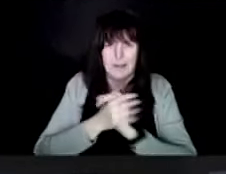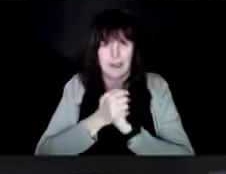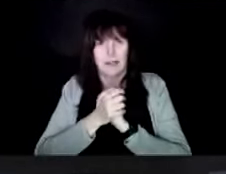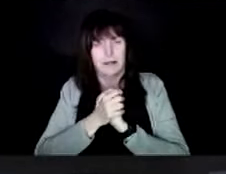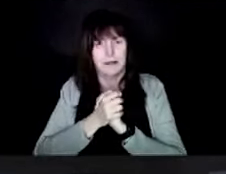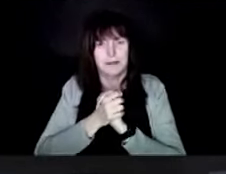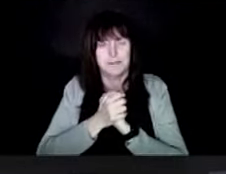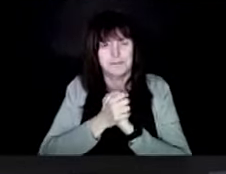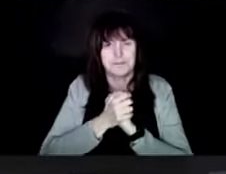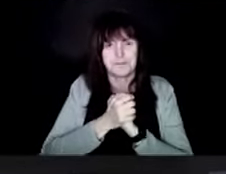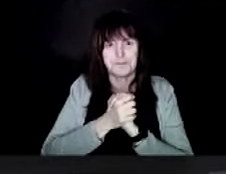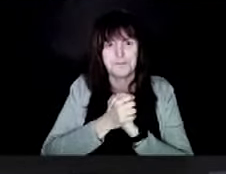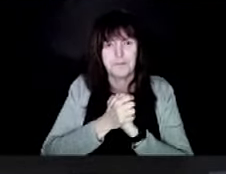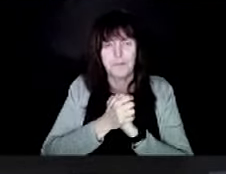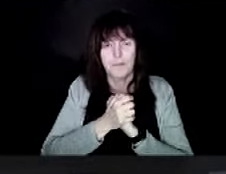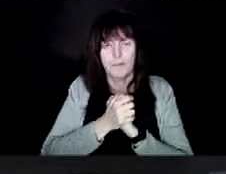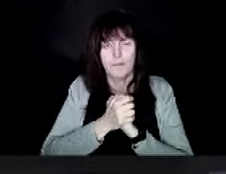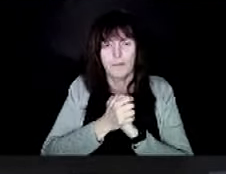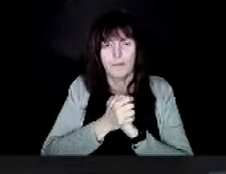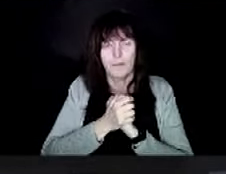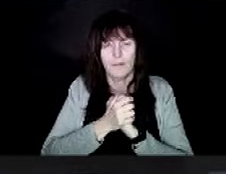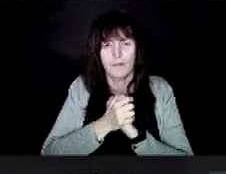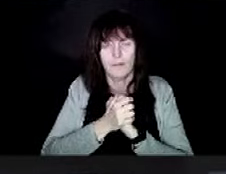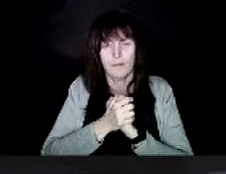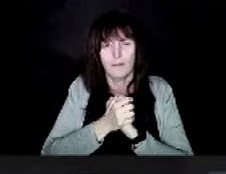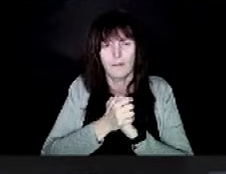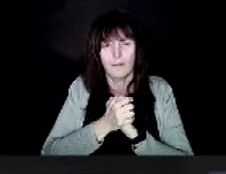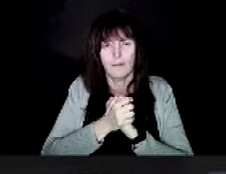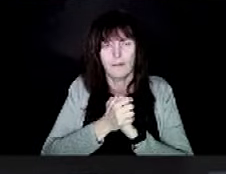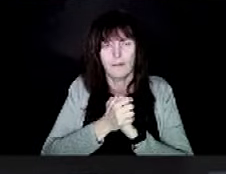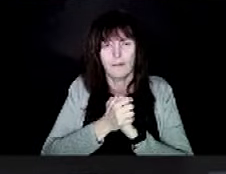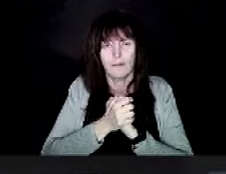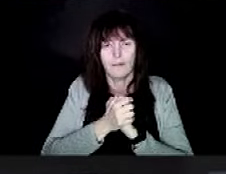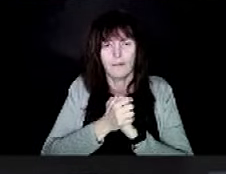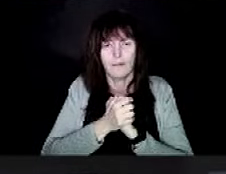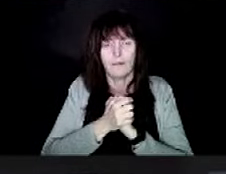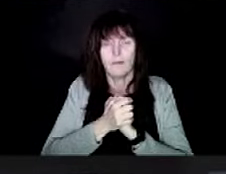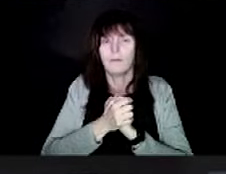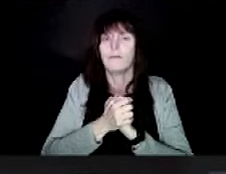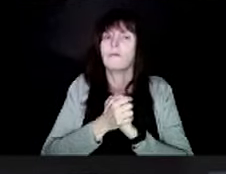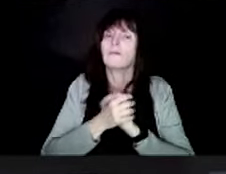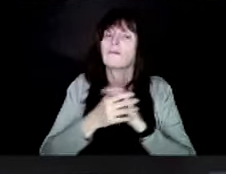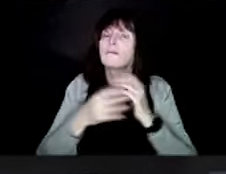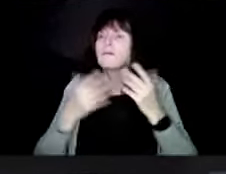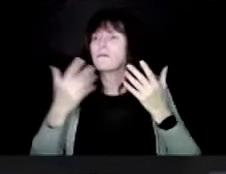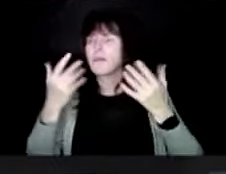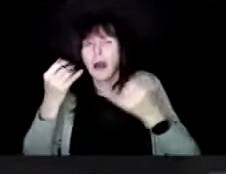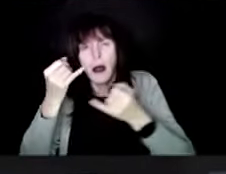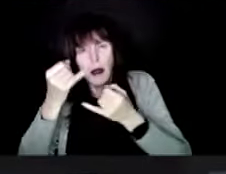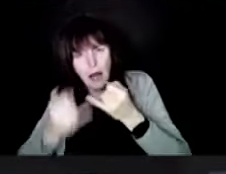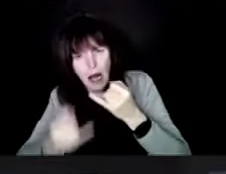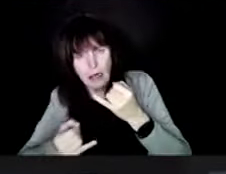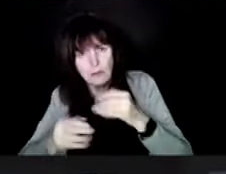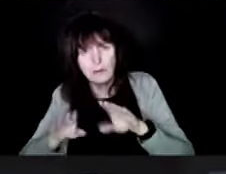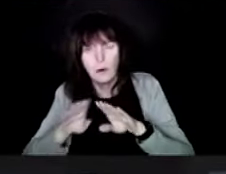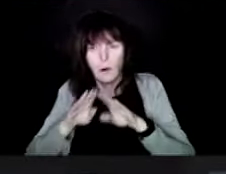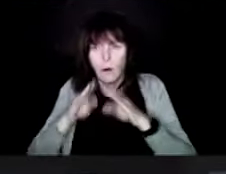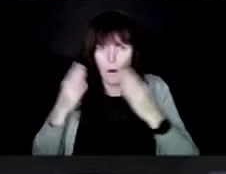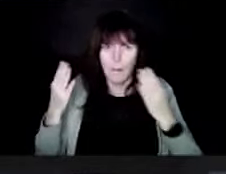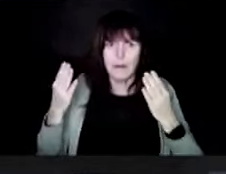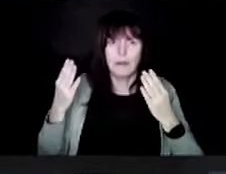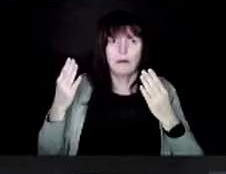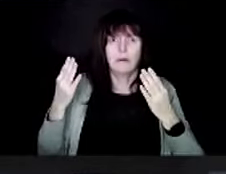would reverse out. So the last thing to open would be mass gatherings of 20,000 people in a